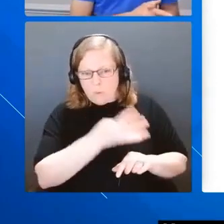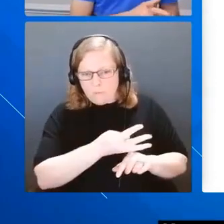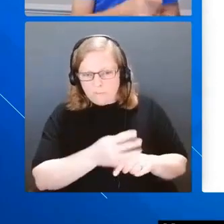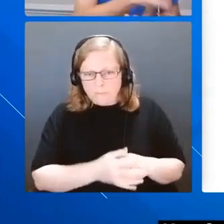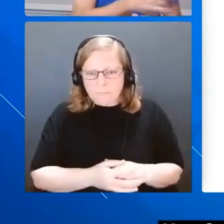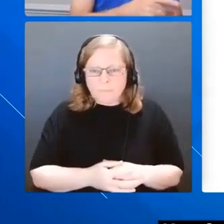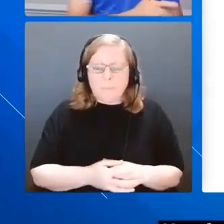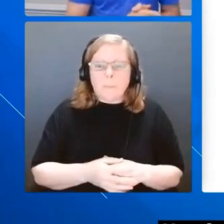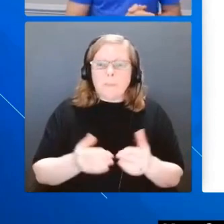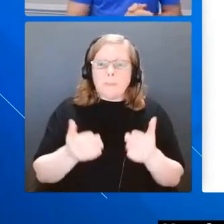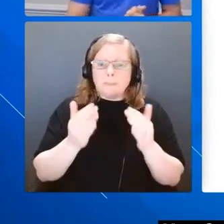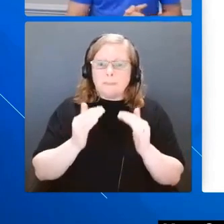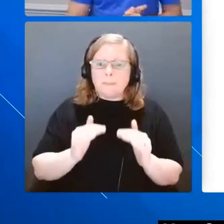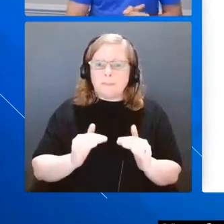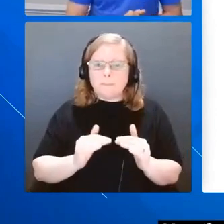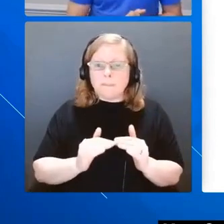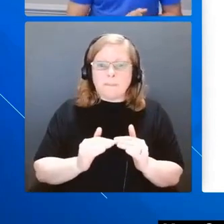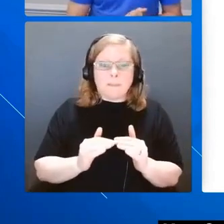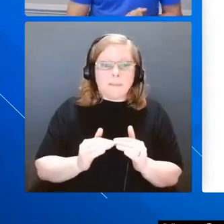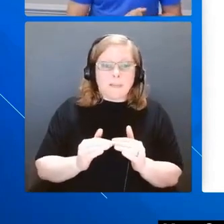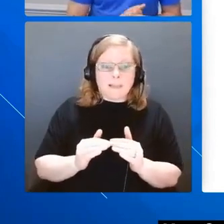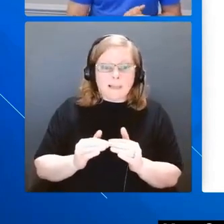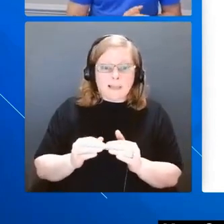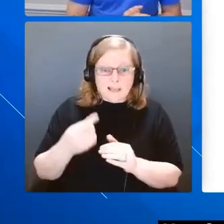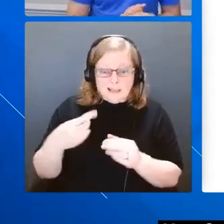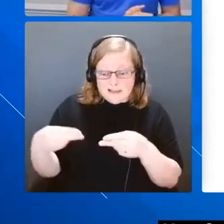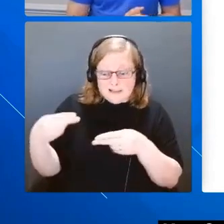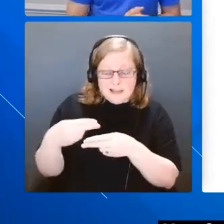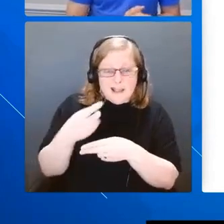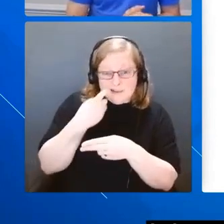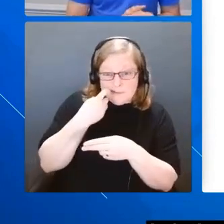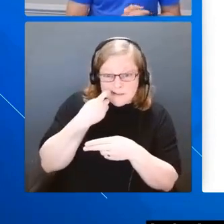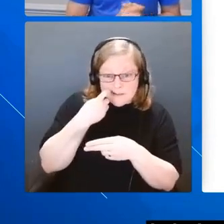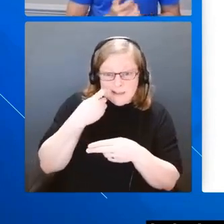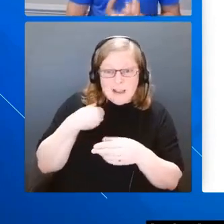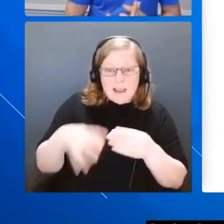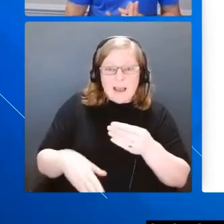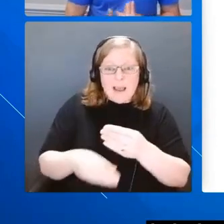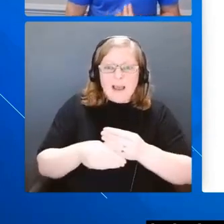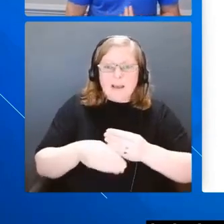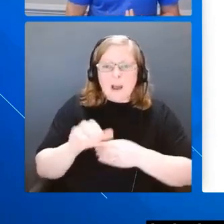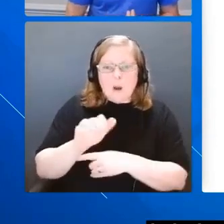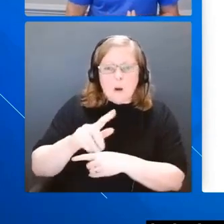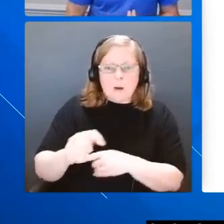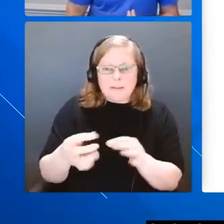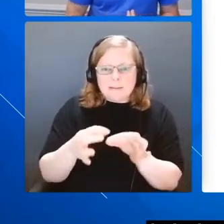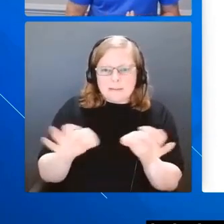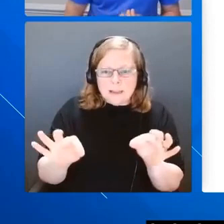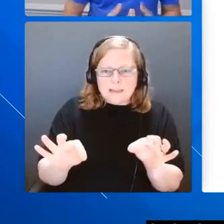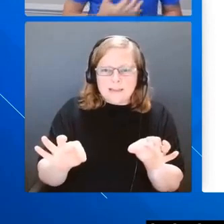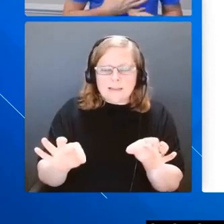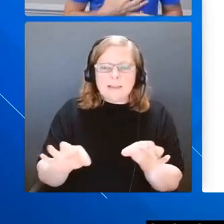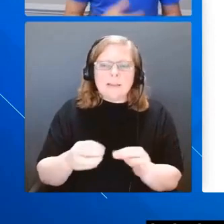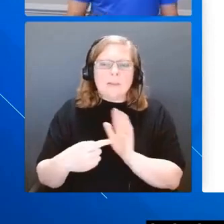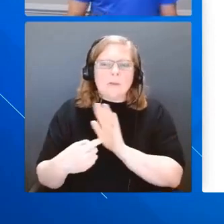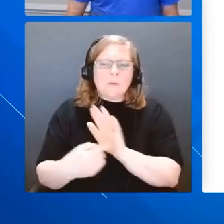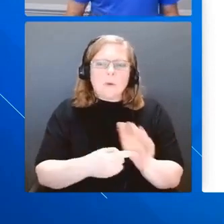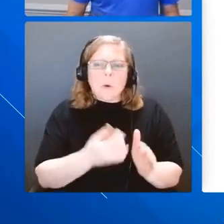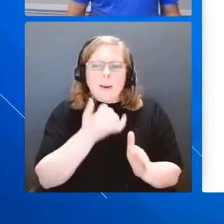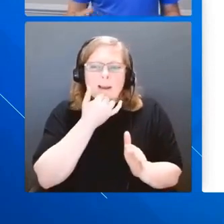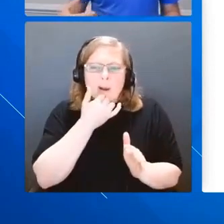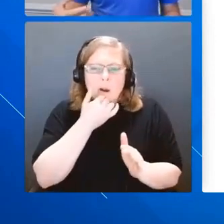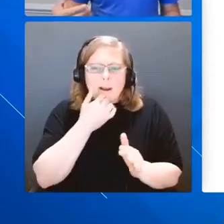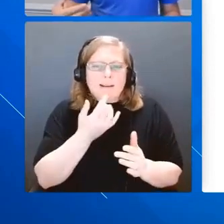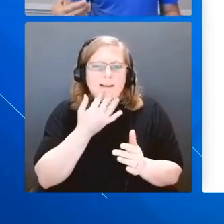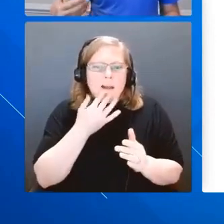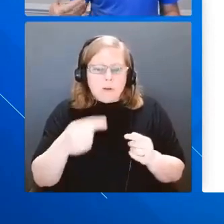From my page just one slide ago, I added alt of attendee hub theme page showing an error that color contrast is too low. I didn't think it was